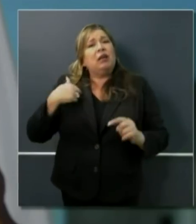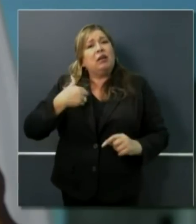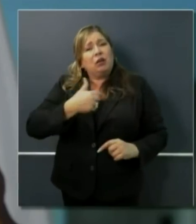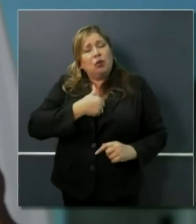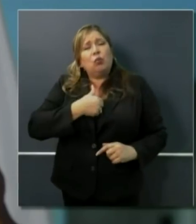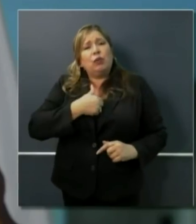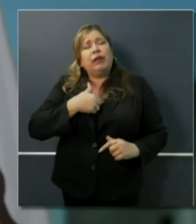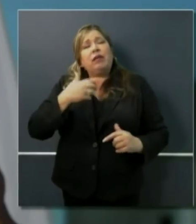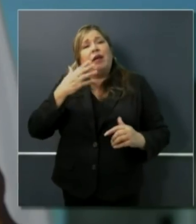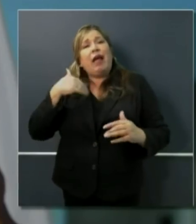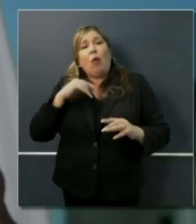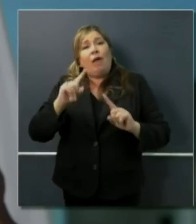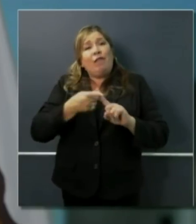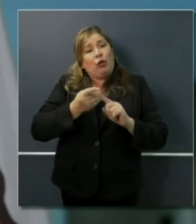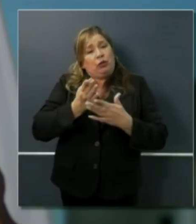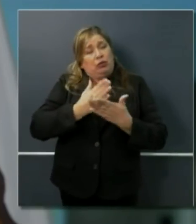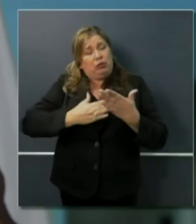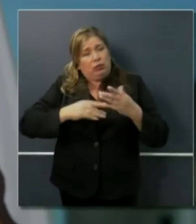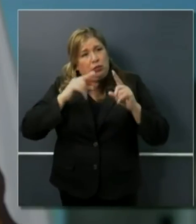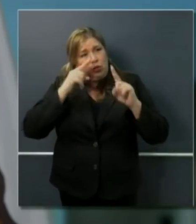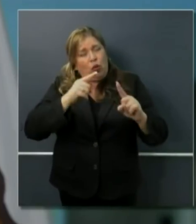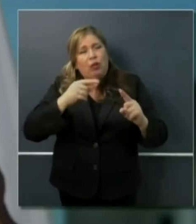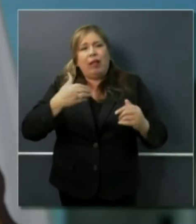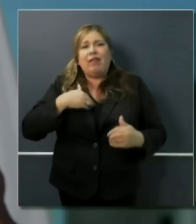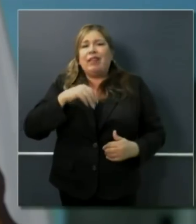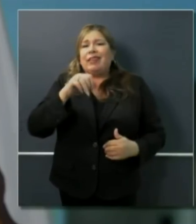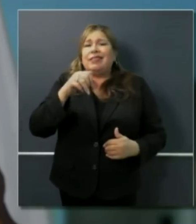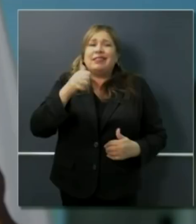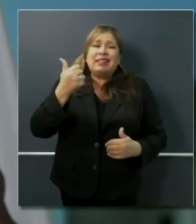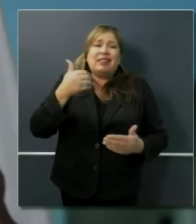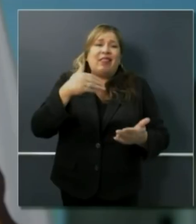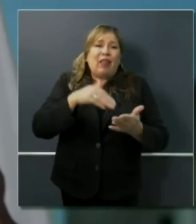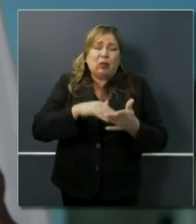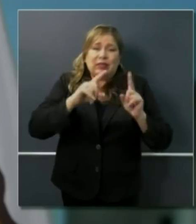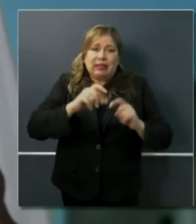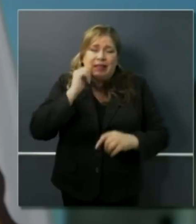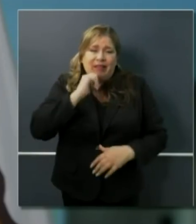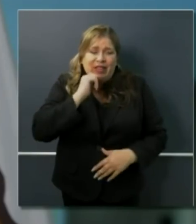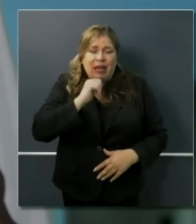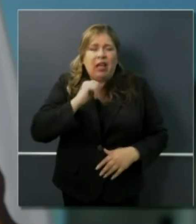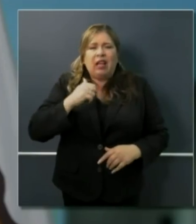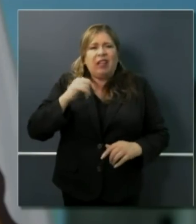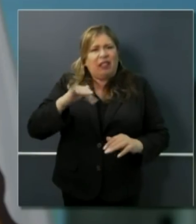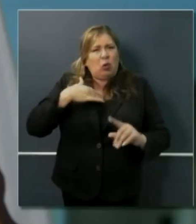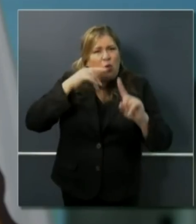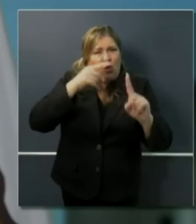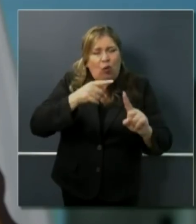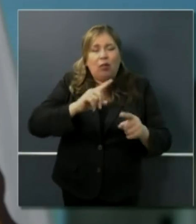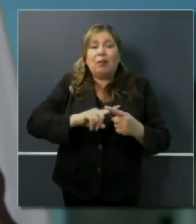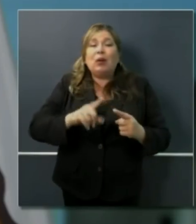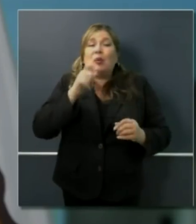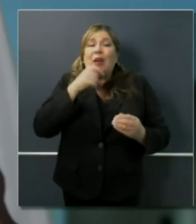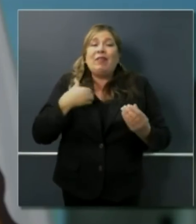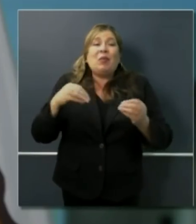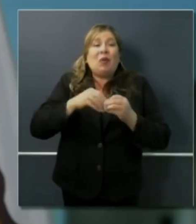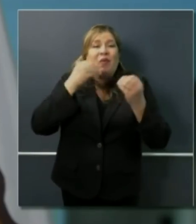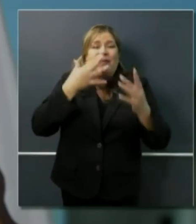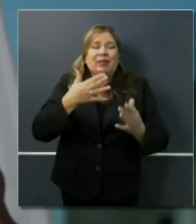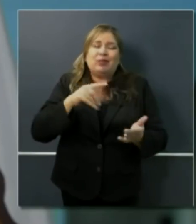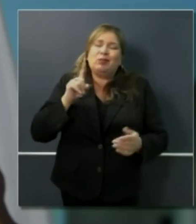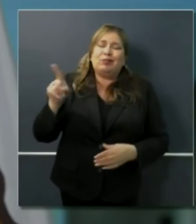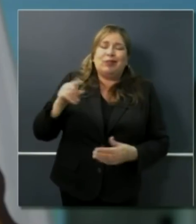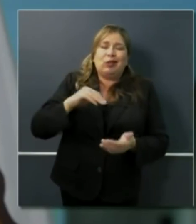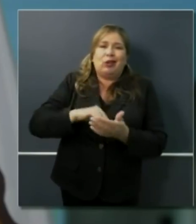total number of tests into the tens of thousands a day. But Dr. Galley can talk more specifically about what he anticipates